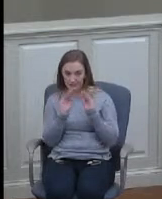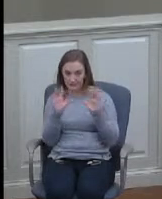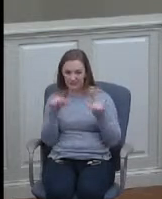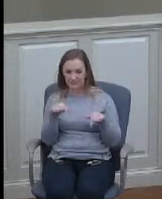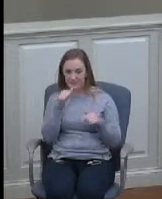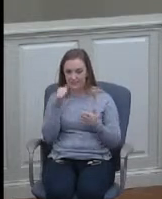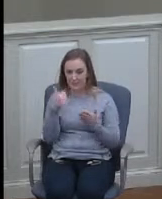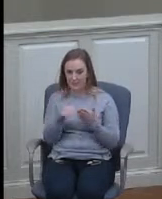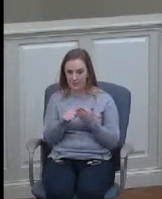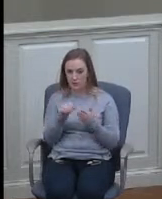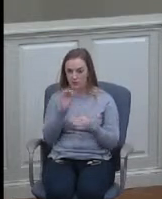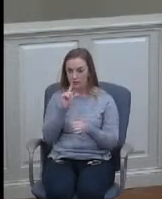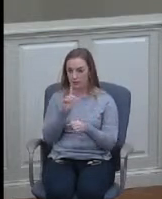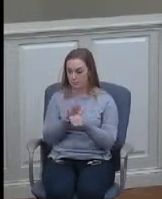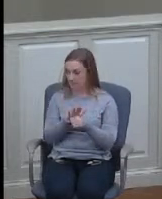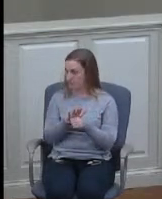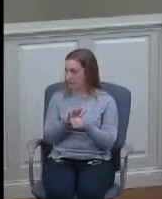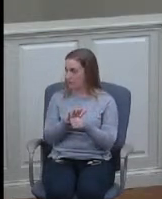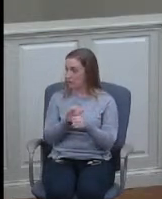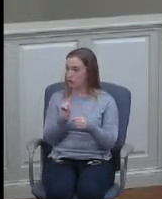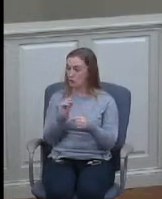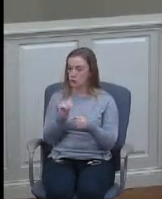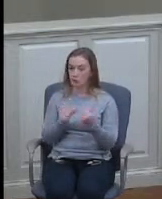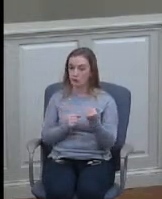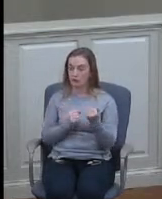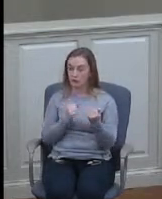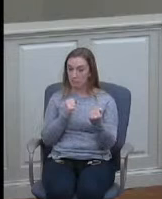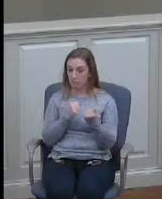letter of commitment to support